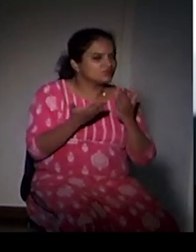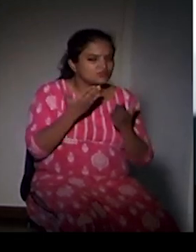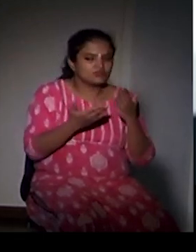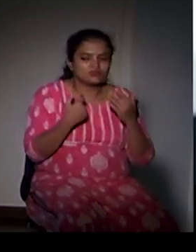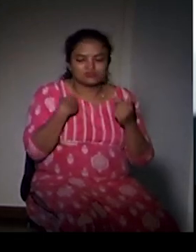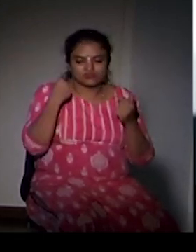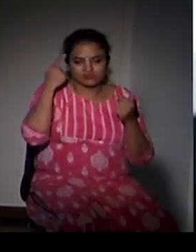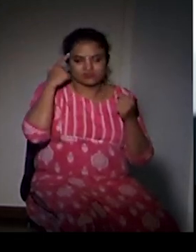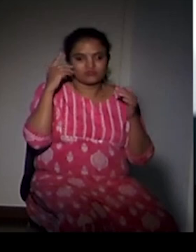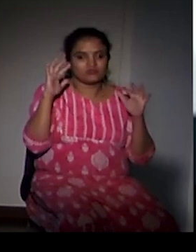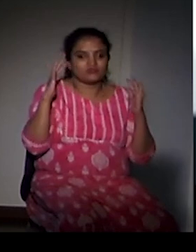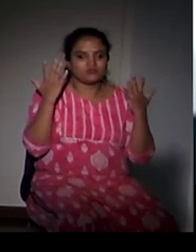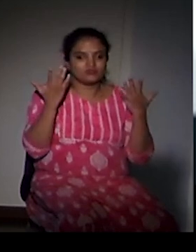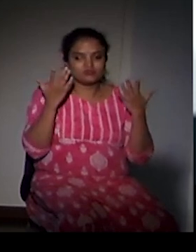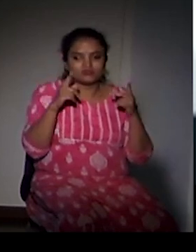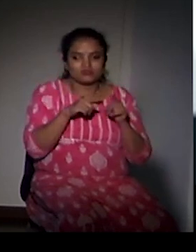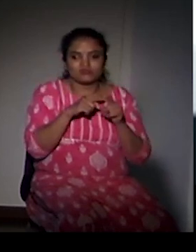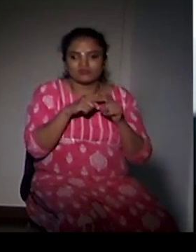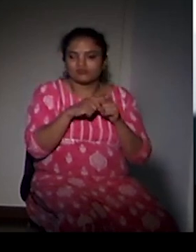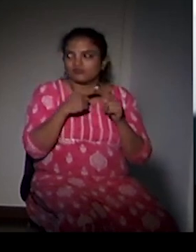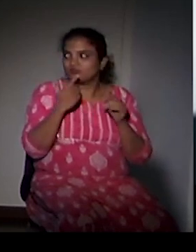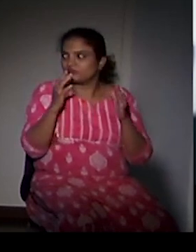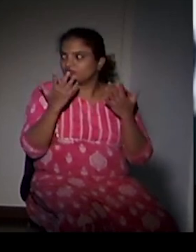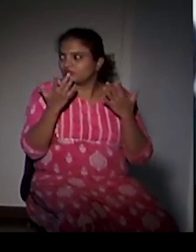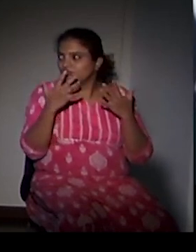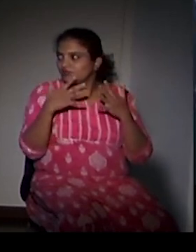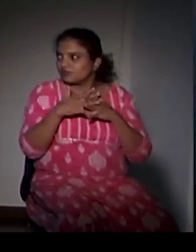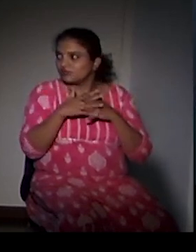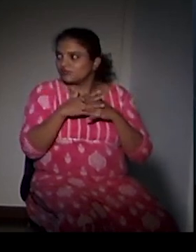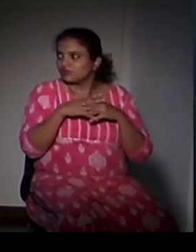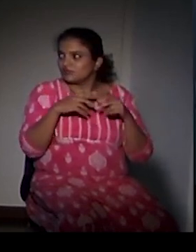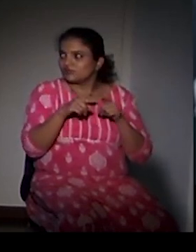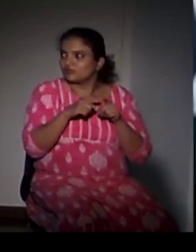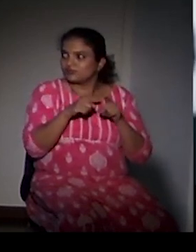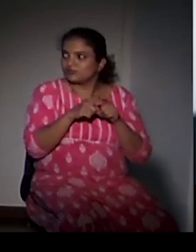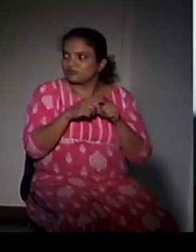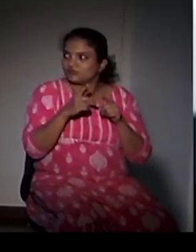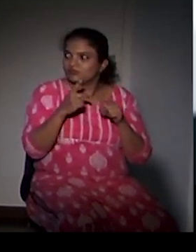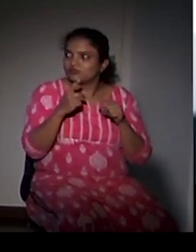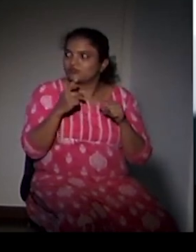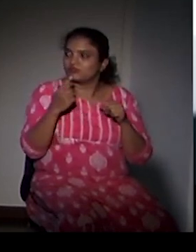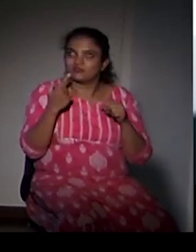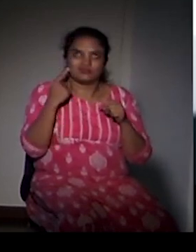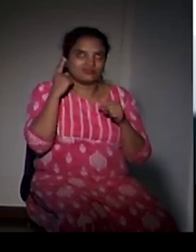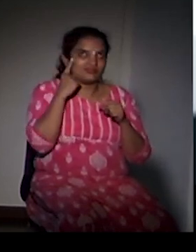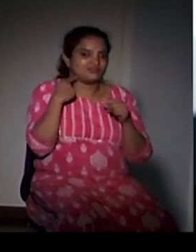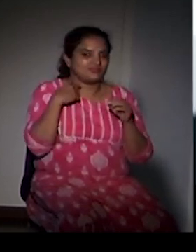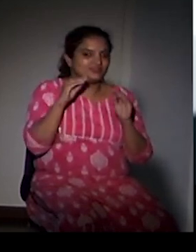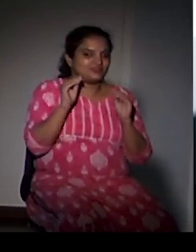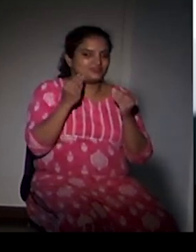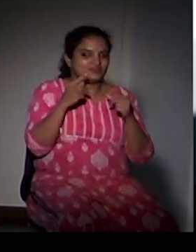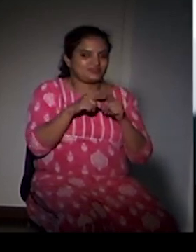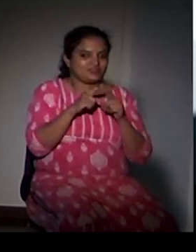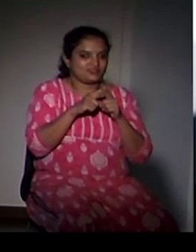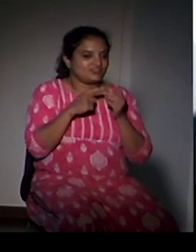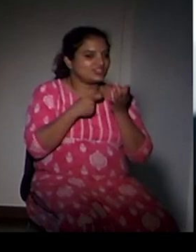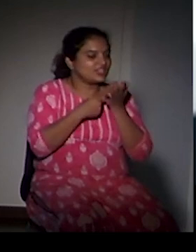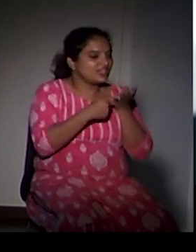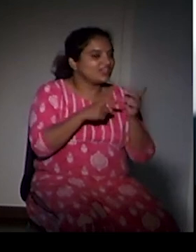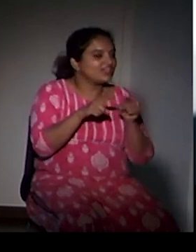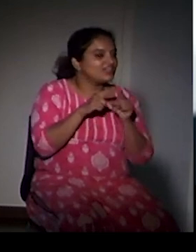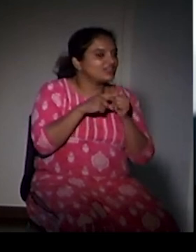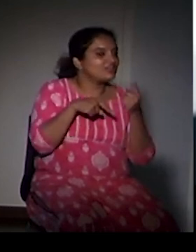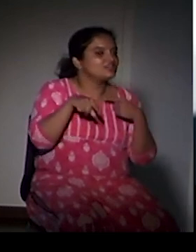just wish that somehow it could have been done in a slightly more sensitive manner, respecting the